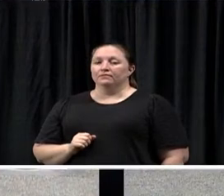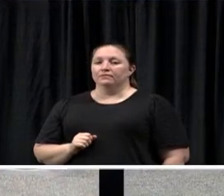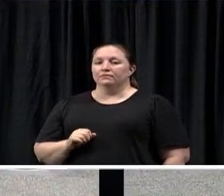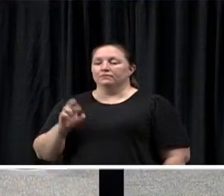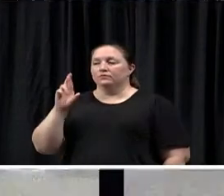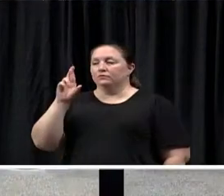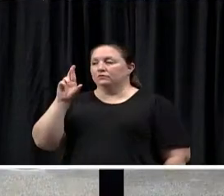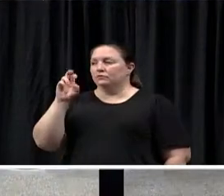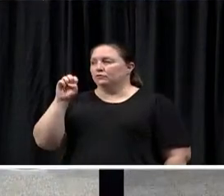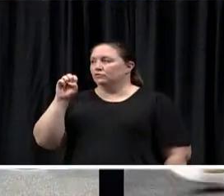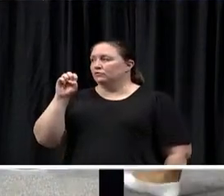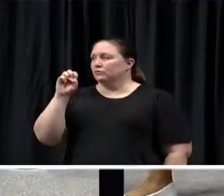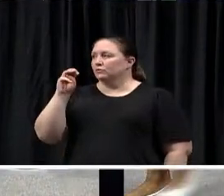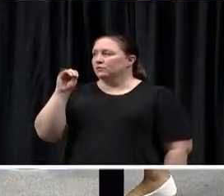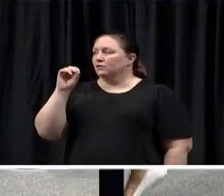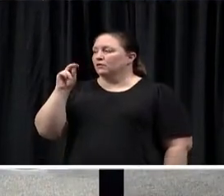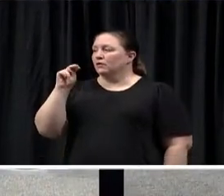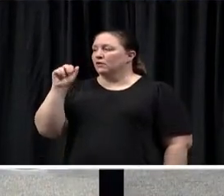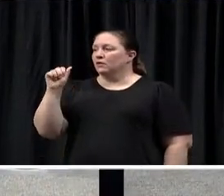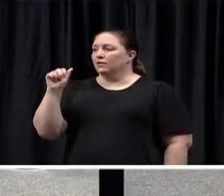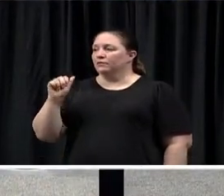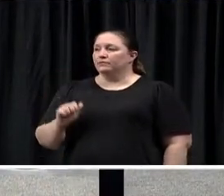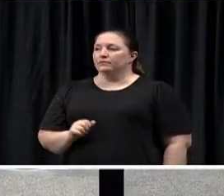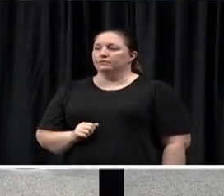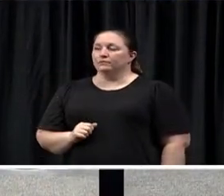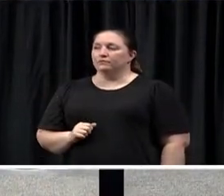Rumiana Nikolova Mihailova.